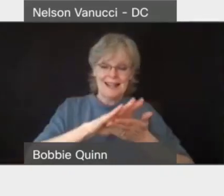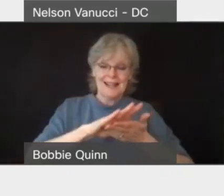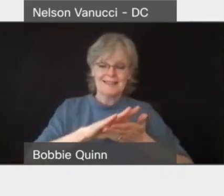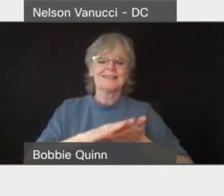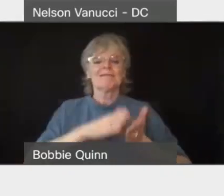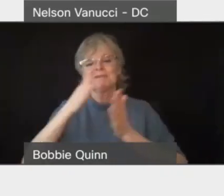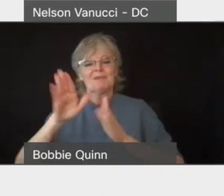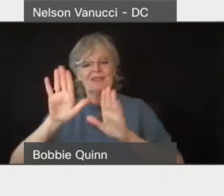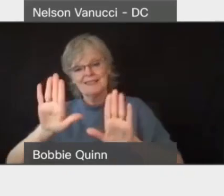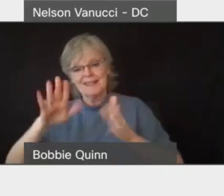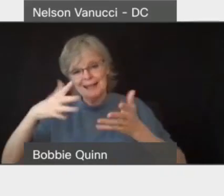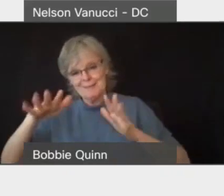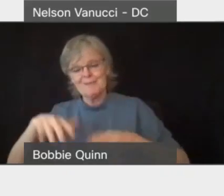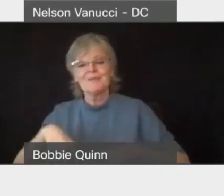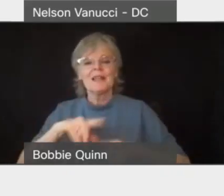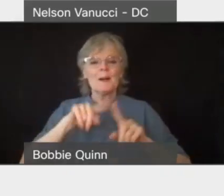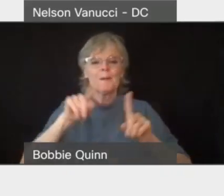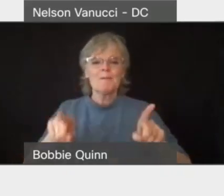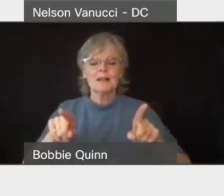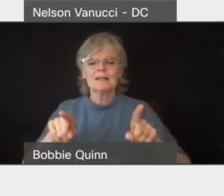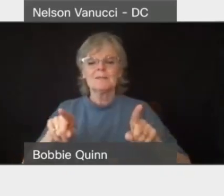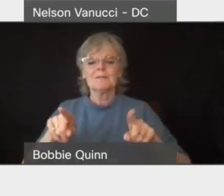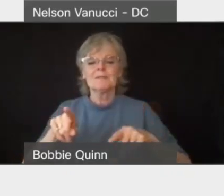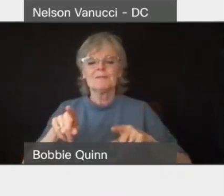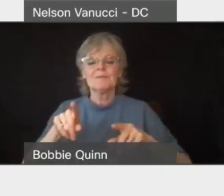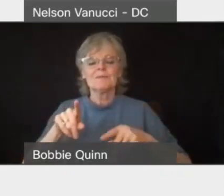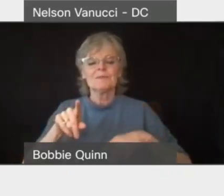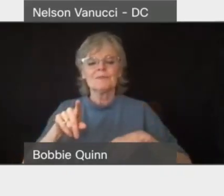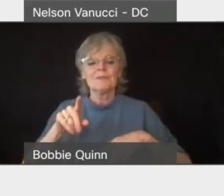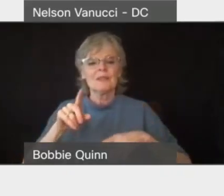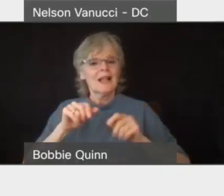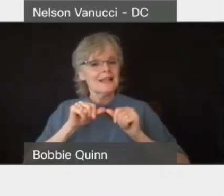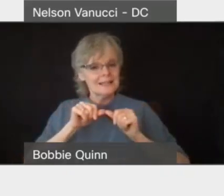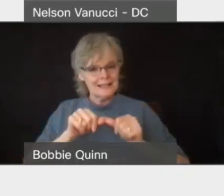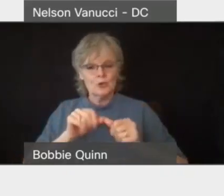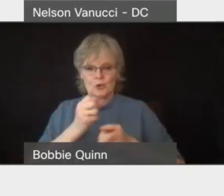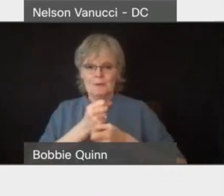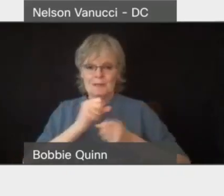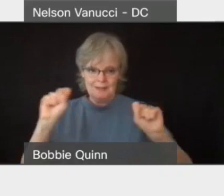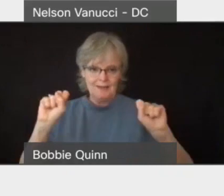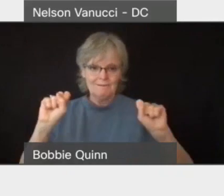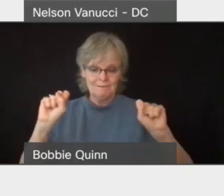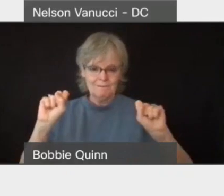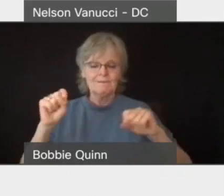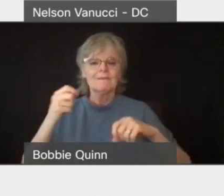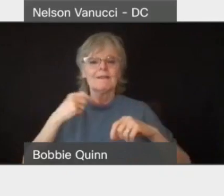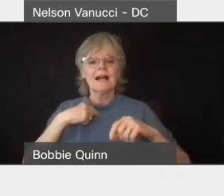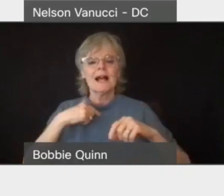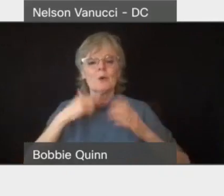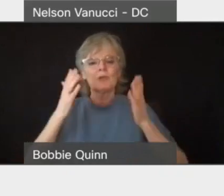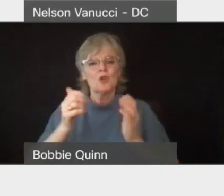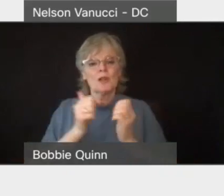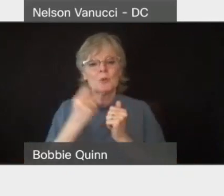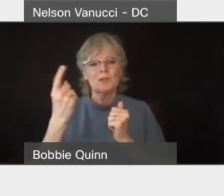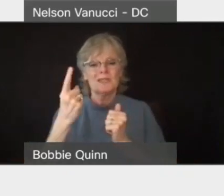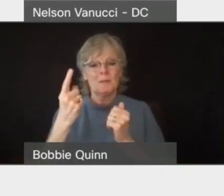And as I said earlier, continue to be safe. I was talking to someone about